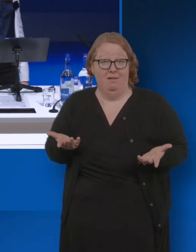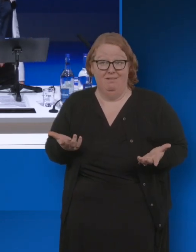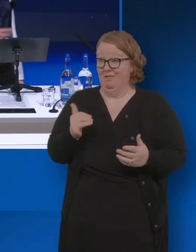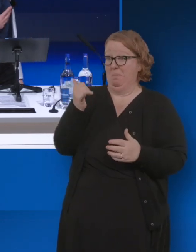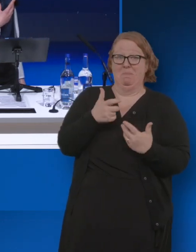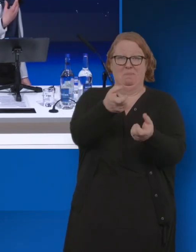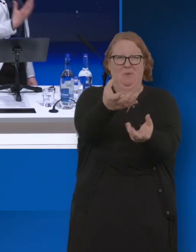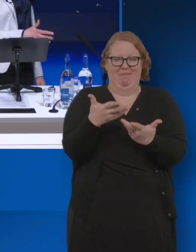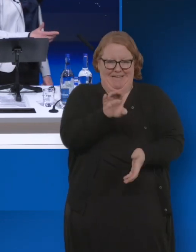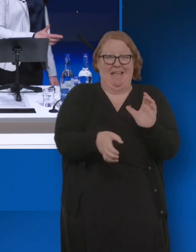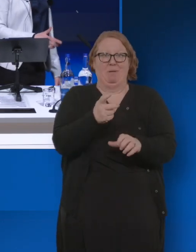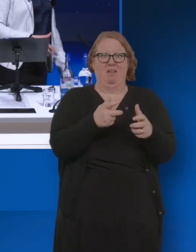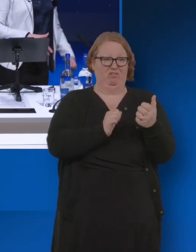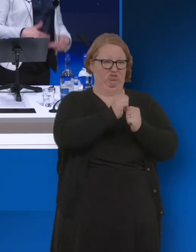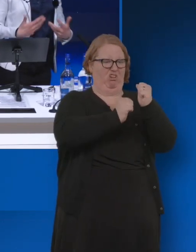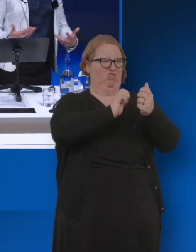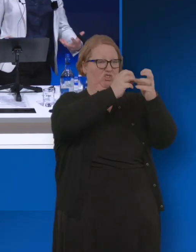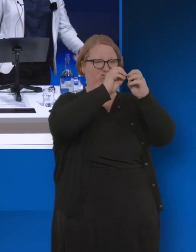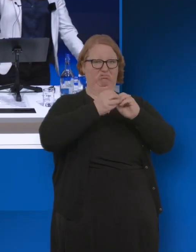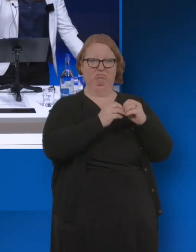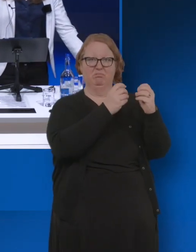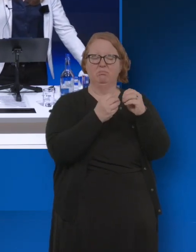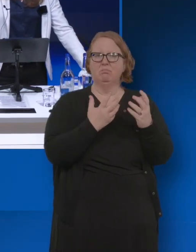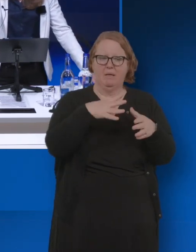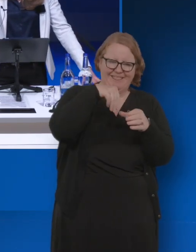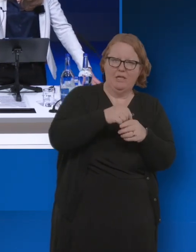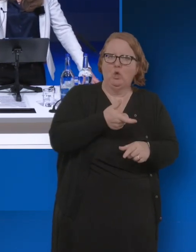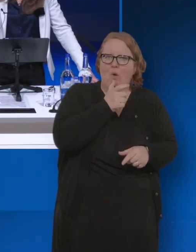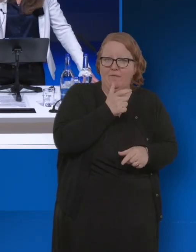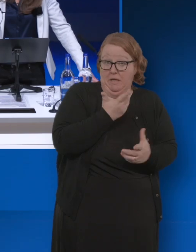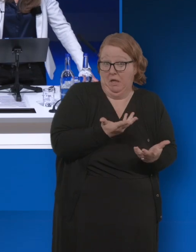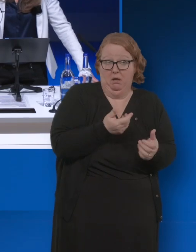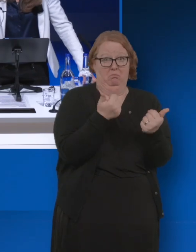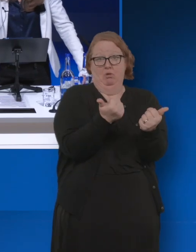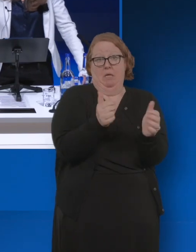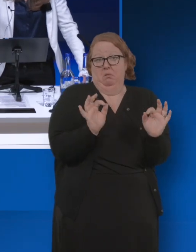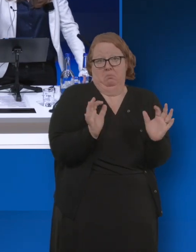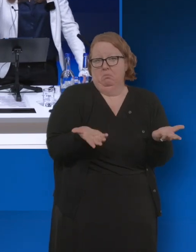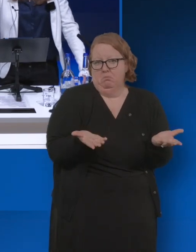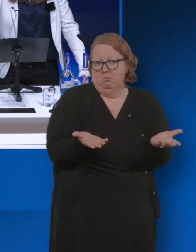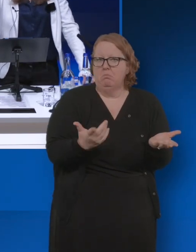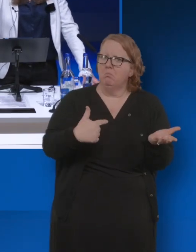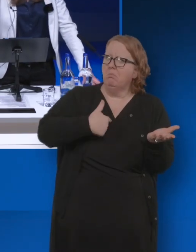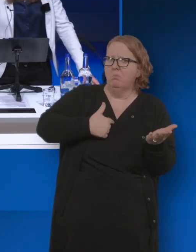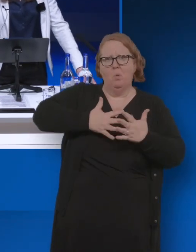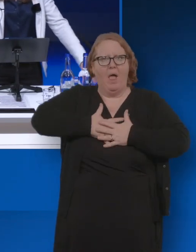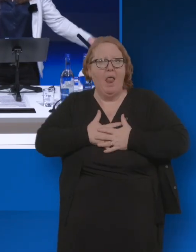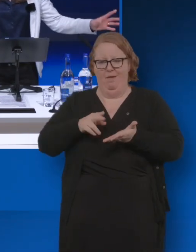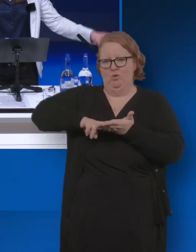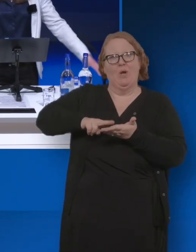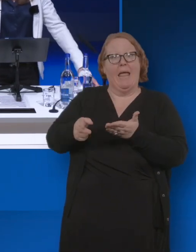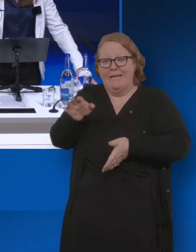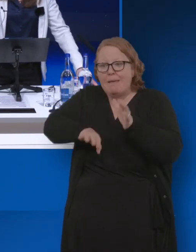Now, you might offer me the chemical structure of the volatile compounds in coffee, and that'd be brilliant. And